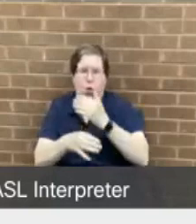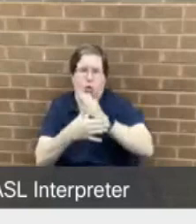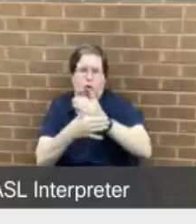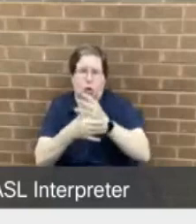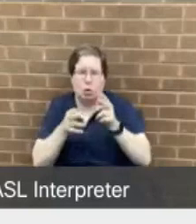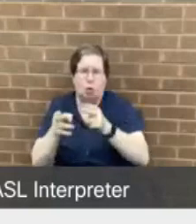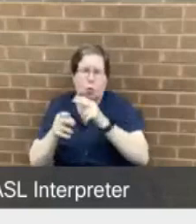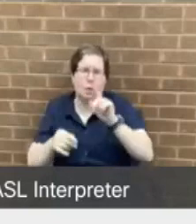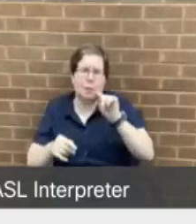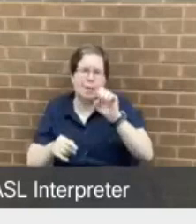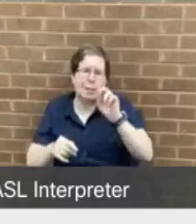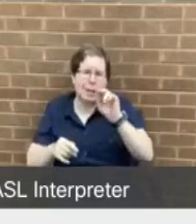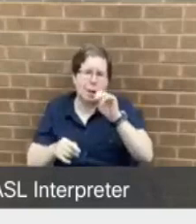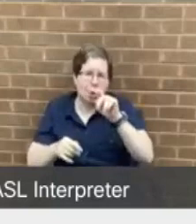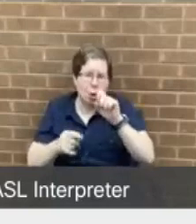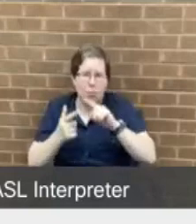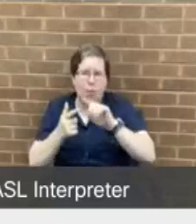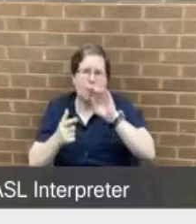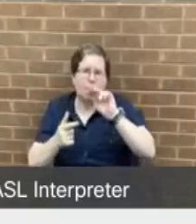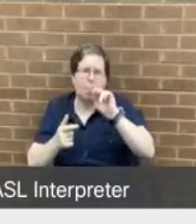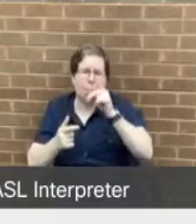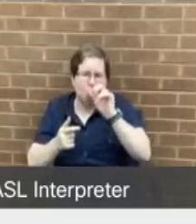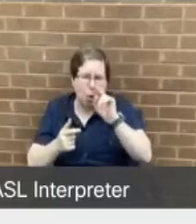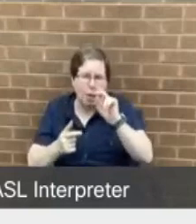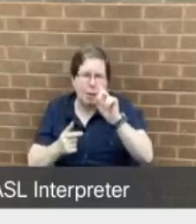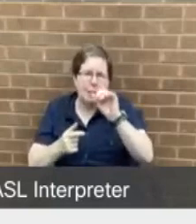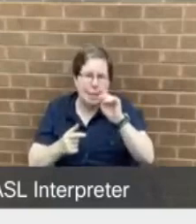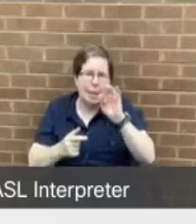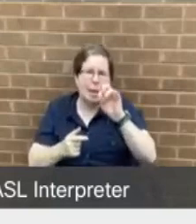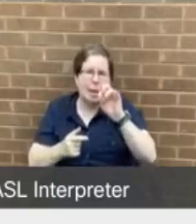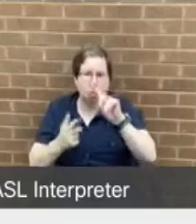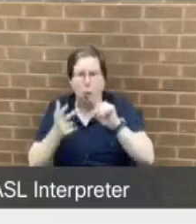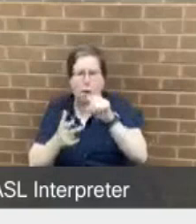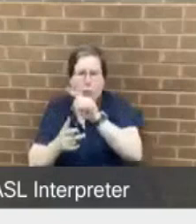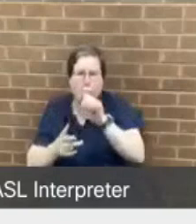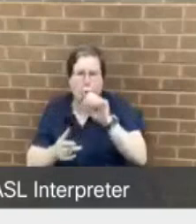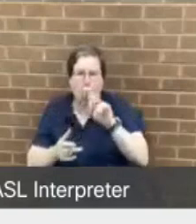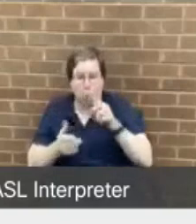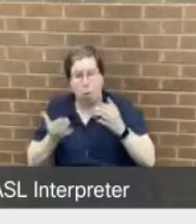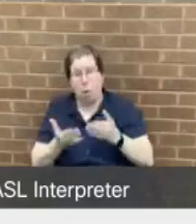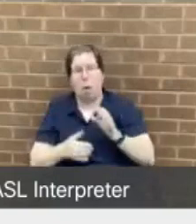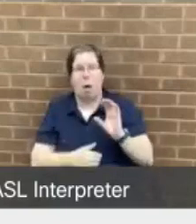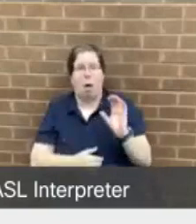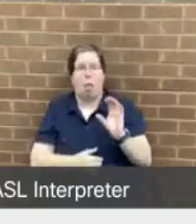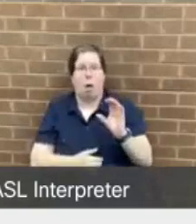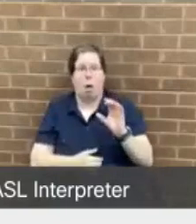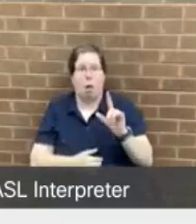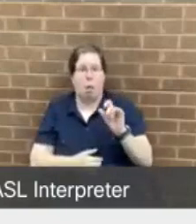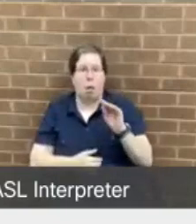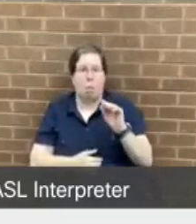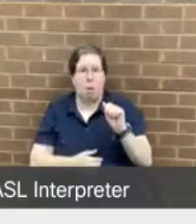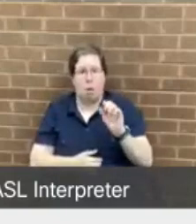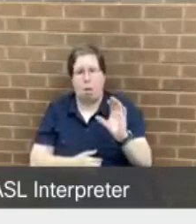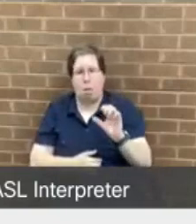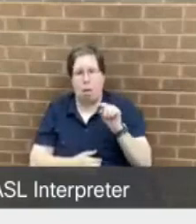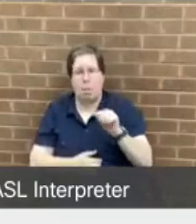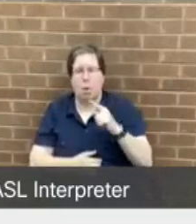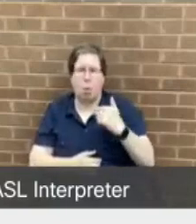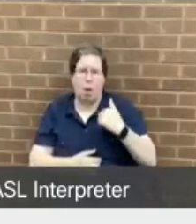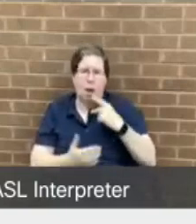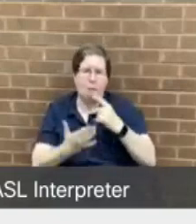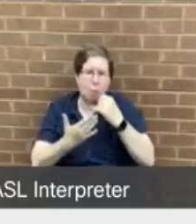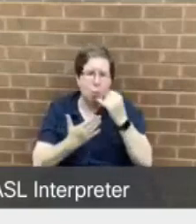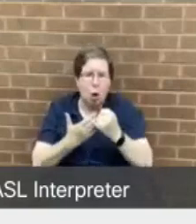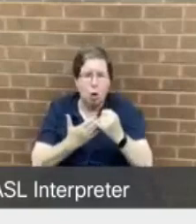Oaks Road from Brighton Dam Road to Maryland 108. In Columbia, we have a project